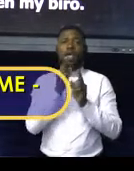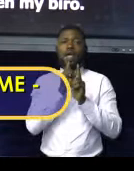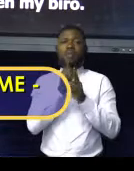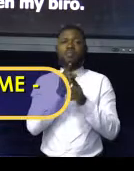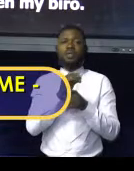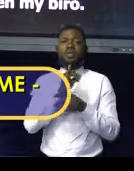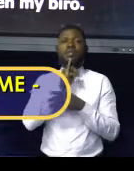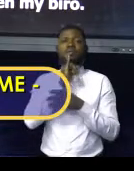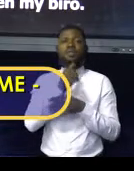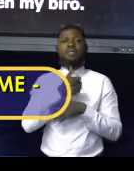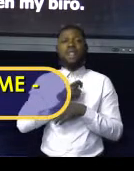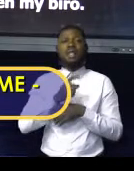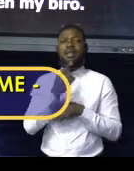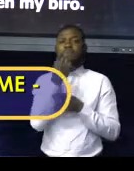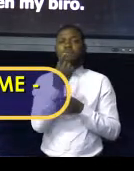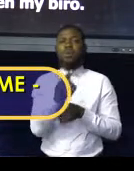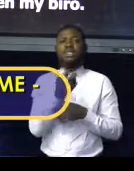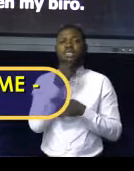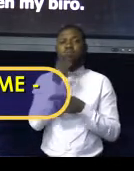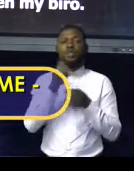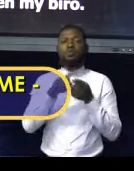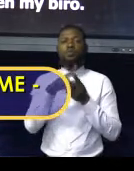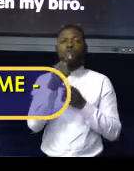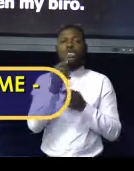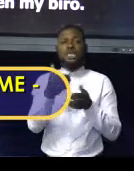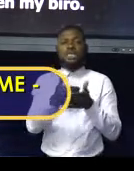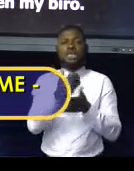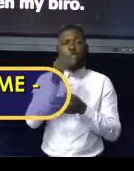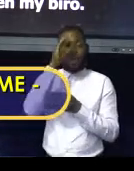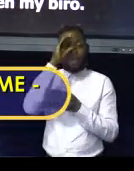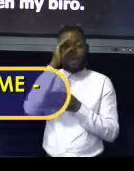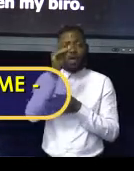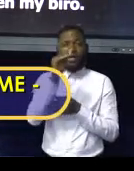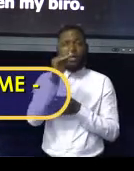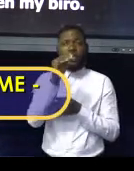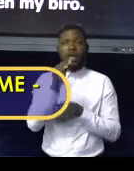Look at the answers. Is anybody speaking to the new boy?